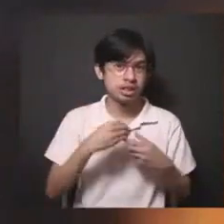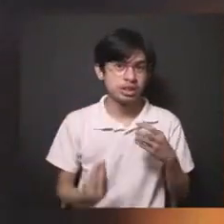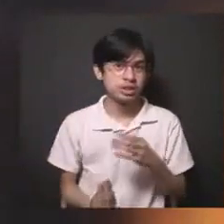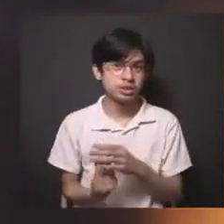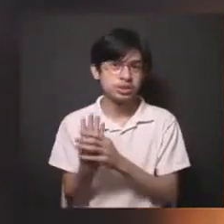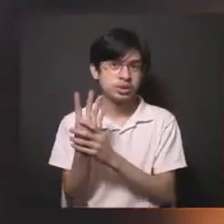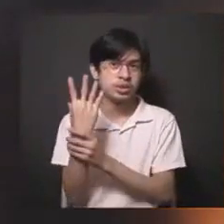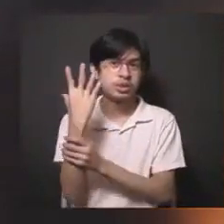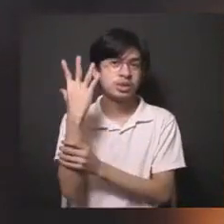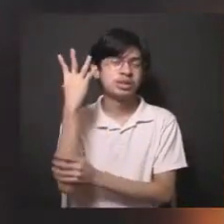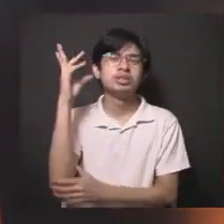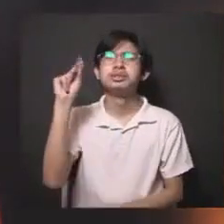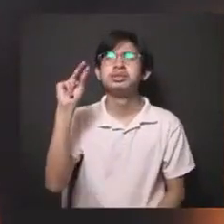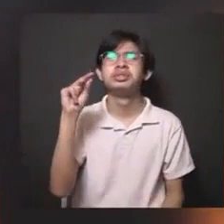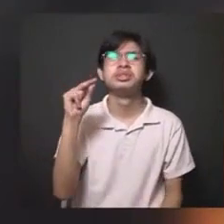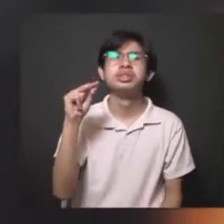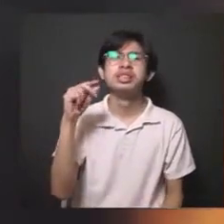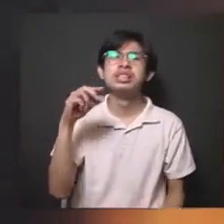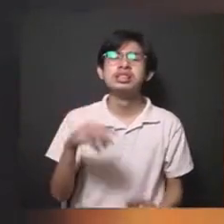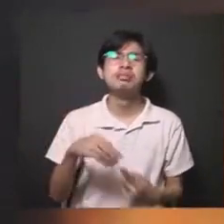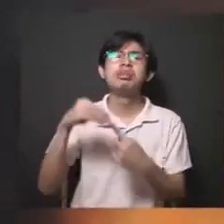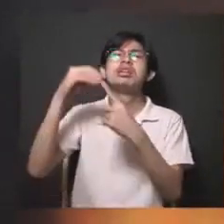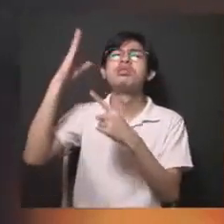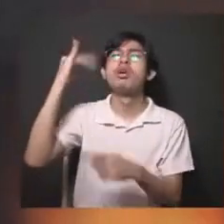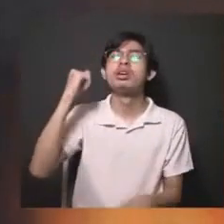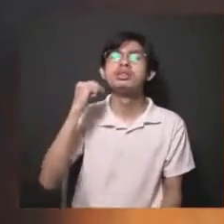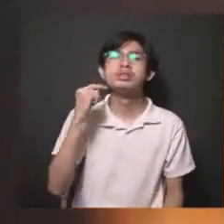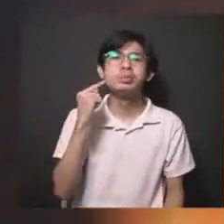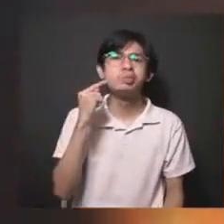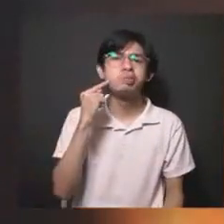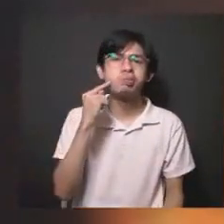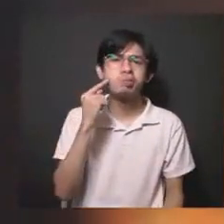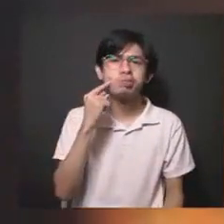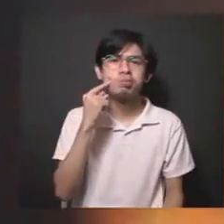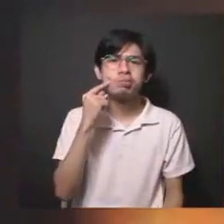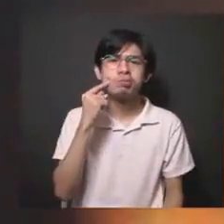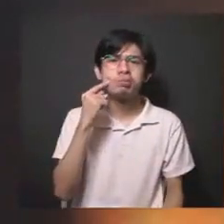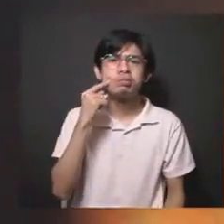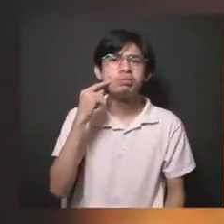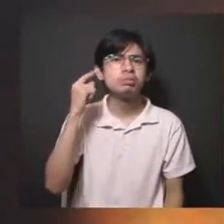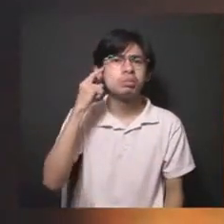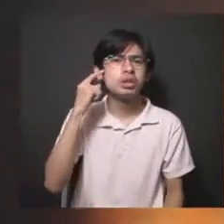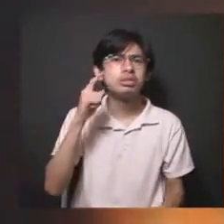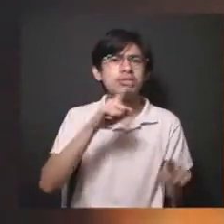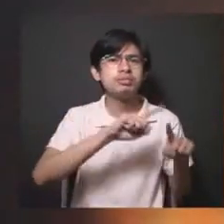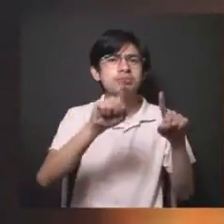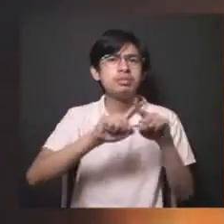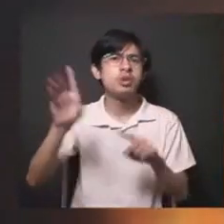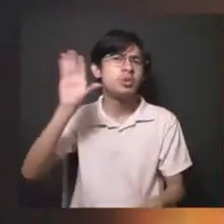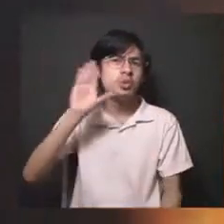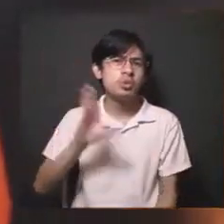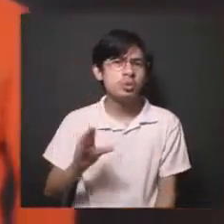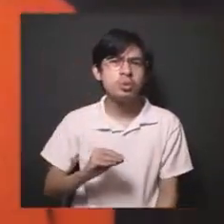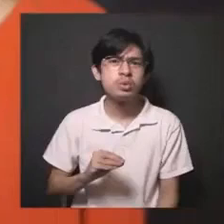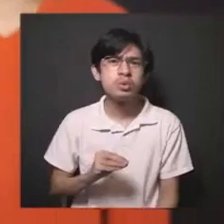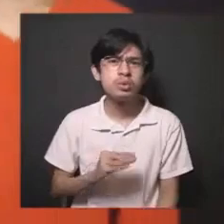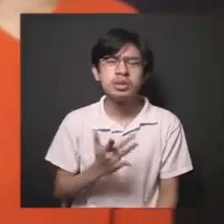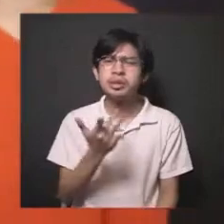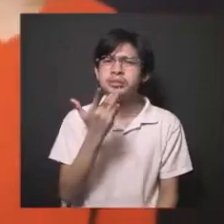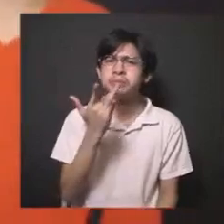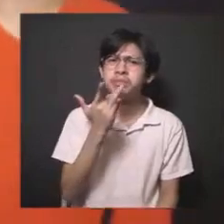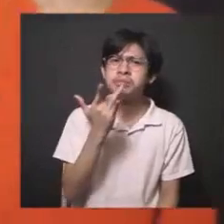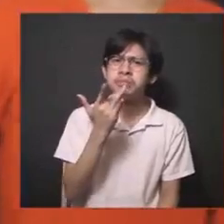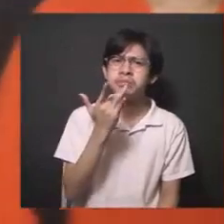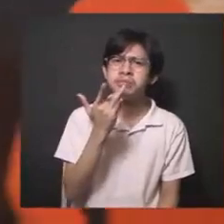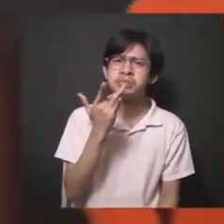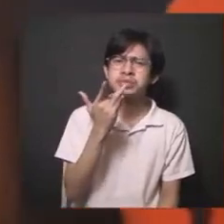special. Because, listen to this, it comes in very unique flavors. Yes? Some of you know that already. Like, for